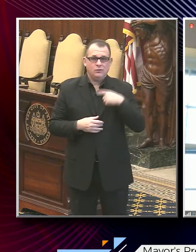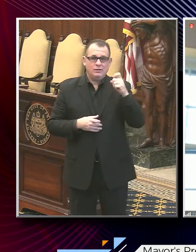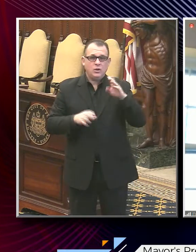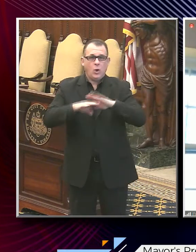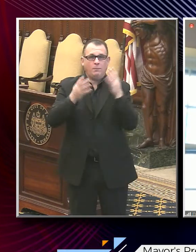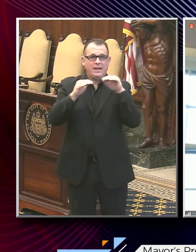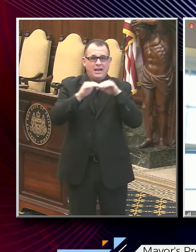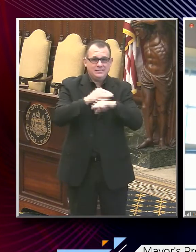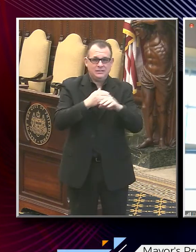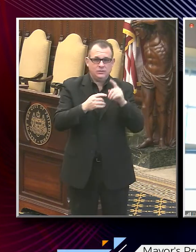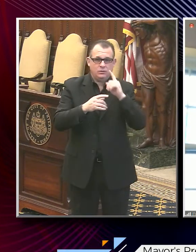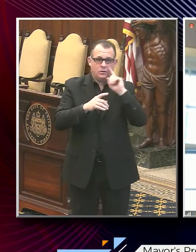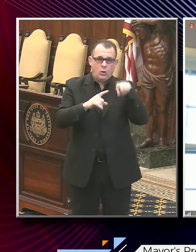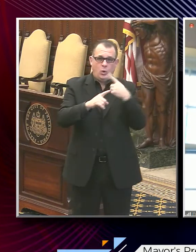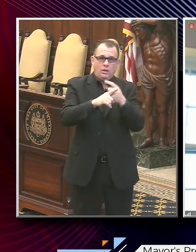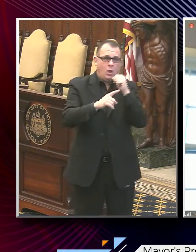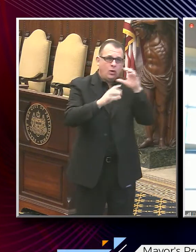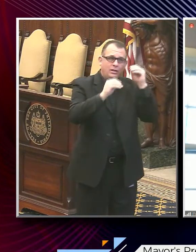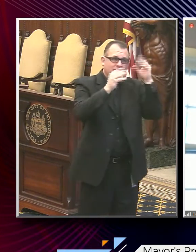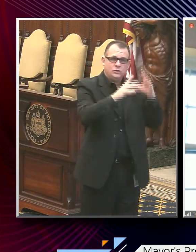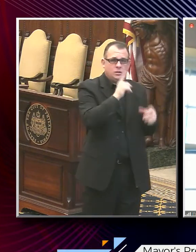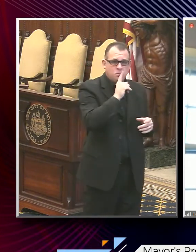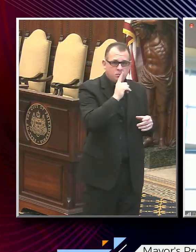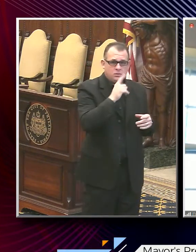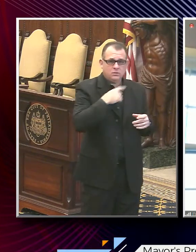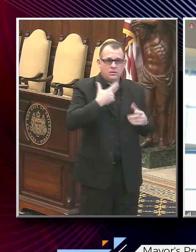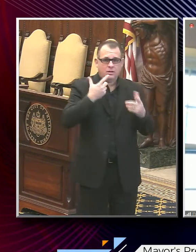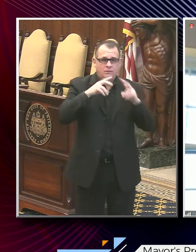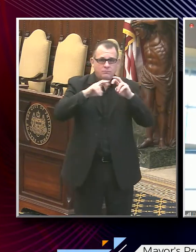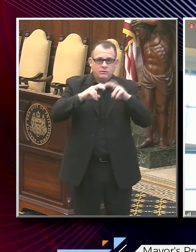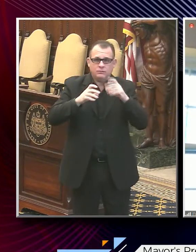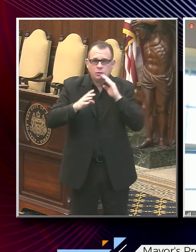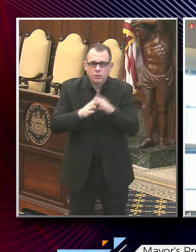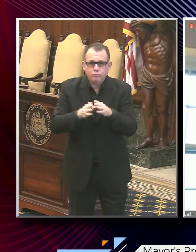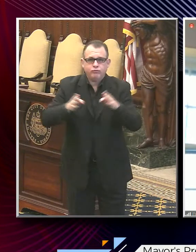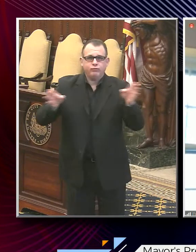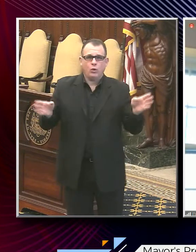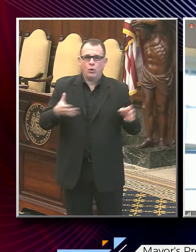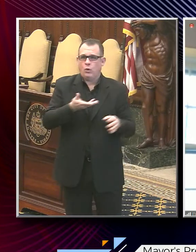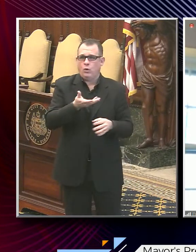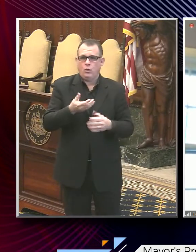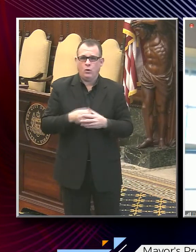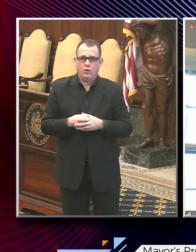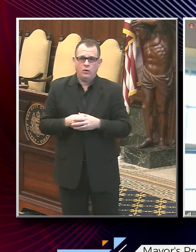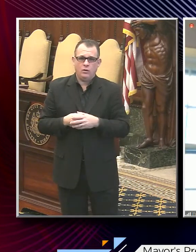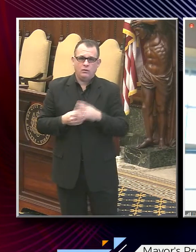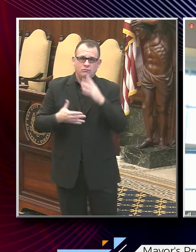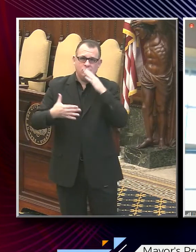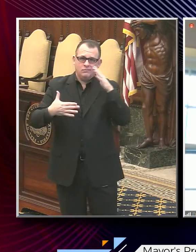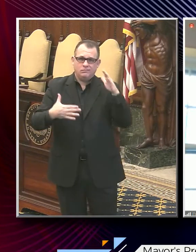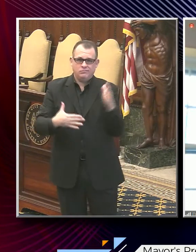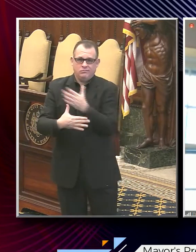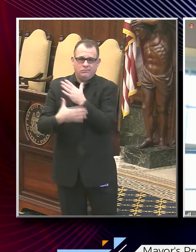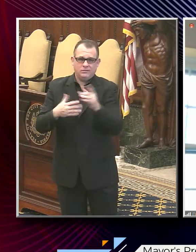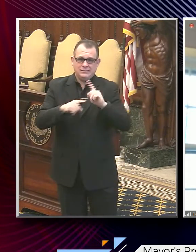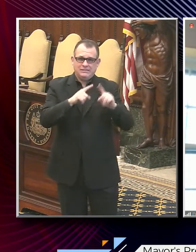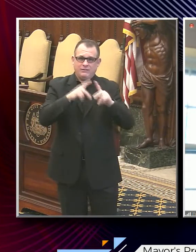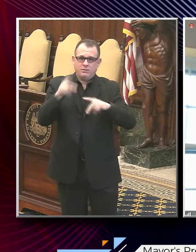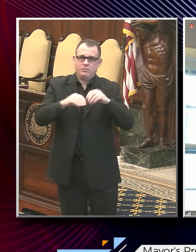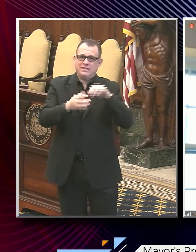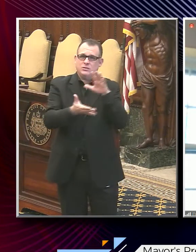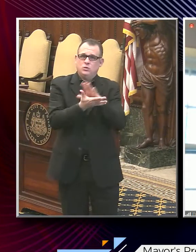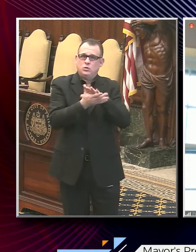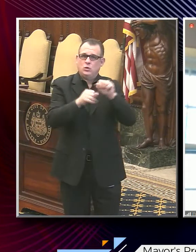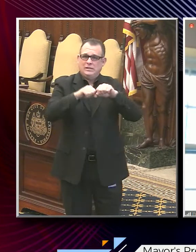need to open access, not just to classroom teachers, but we have to look at this broadly across all the individuals in